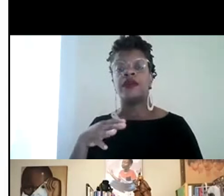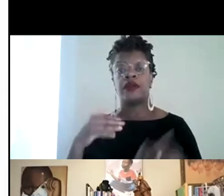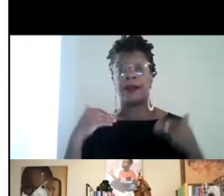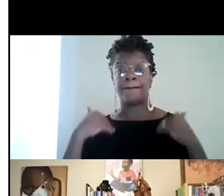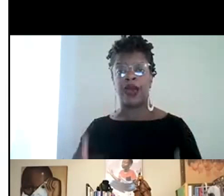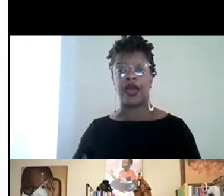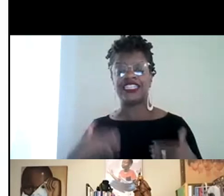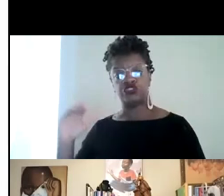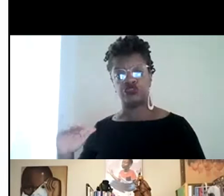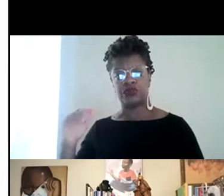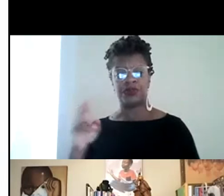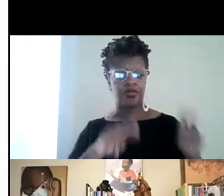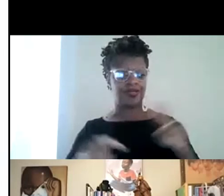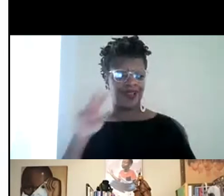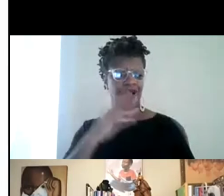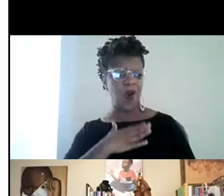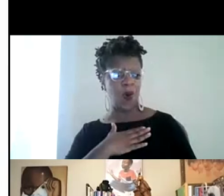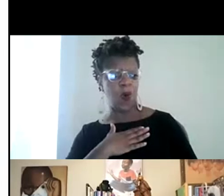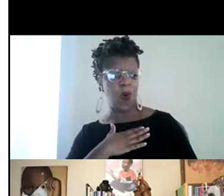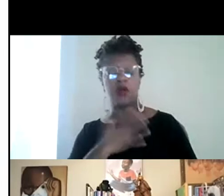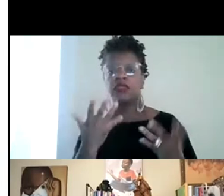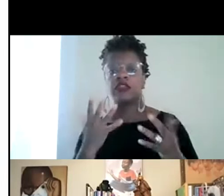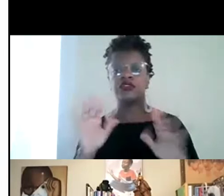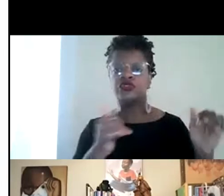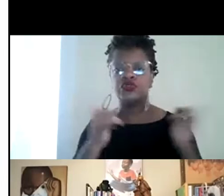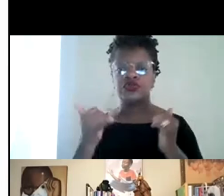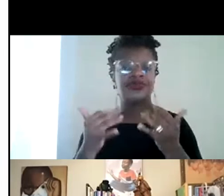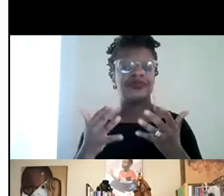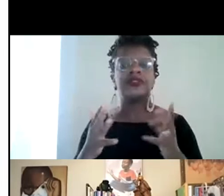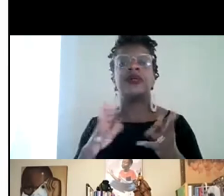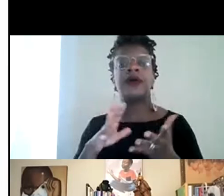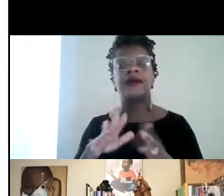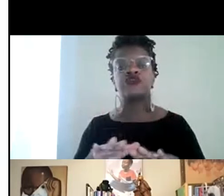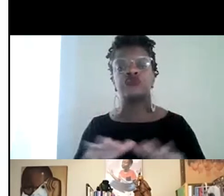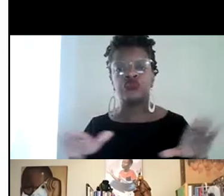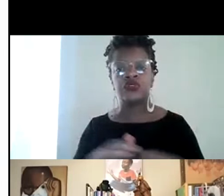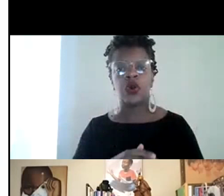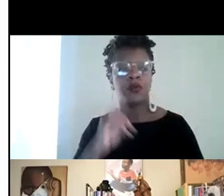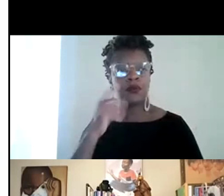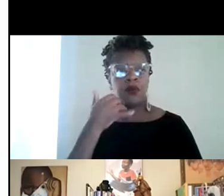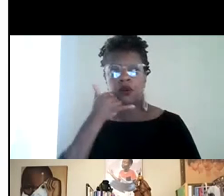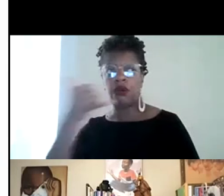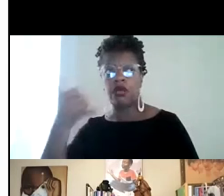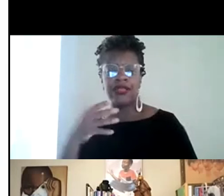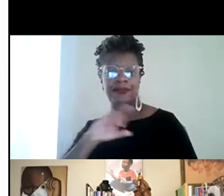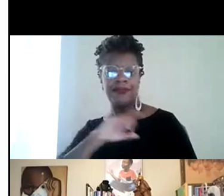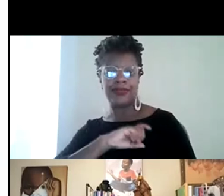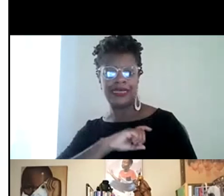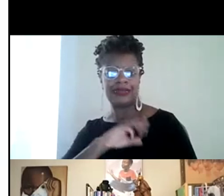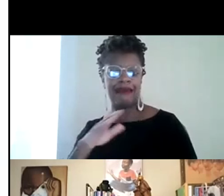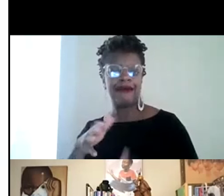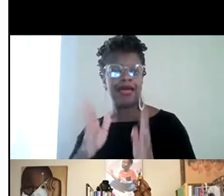merely children enacting play. And we have people calling police or law enforcement, asking